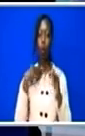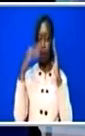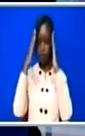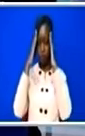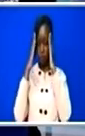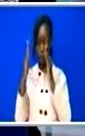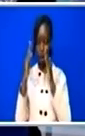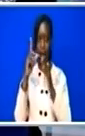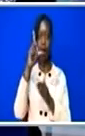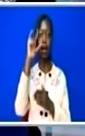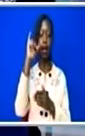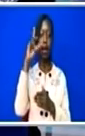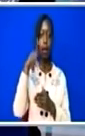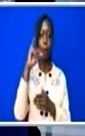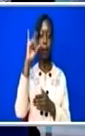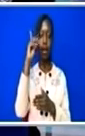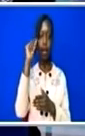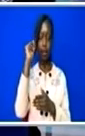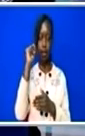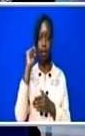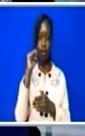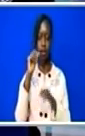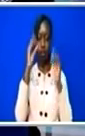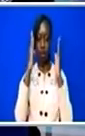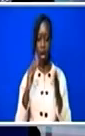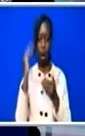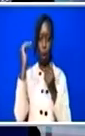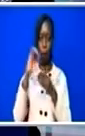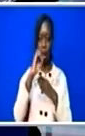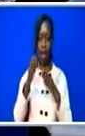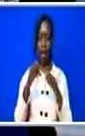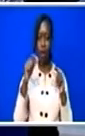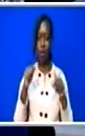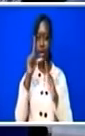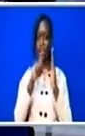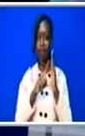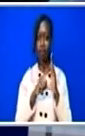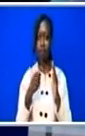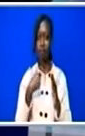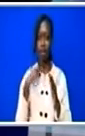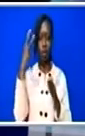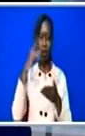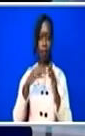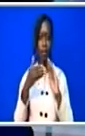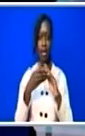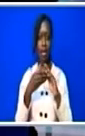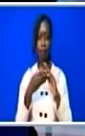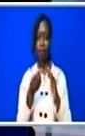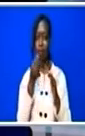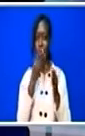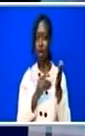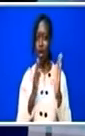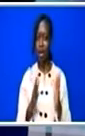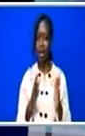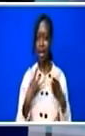Yes. Mwalimu, I believe by the end of this all I'll be a nutritionist. Could be. Could be. Okay. So now,